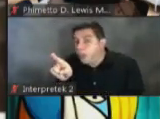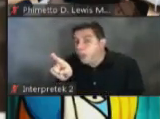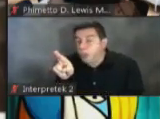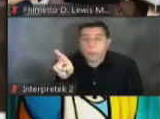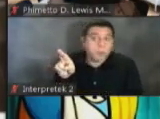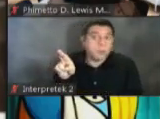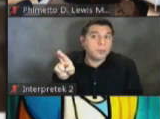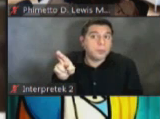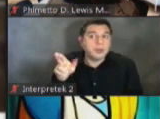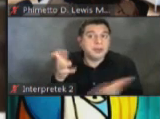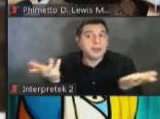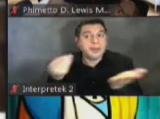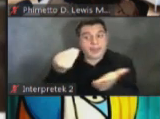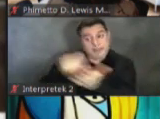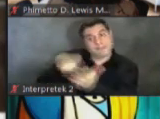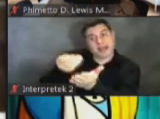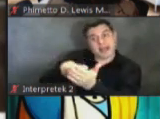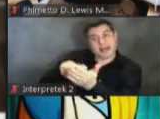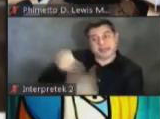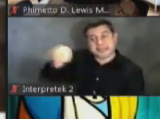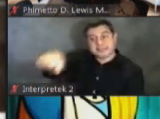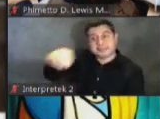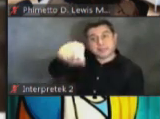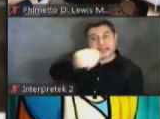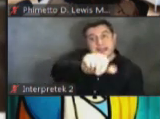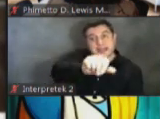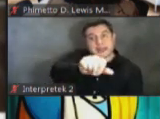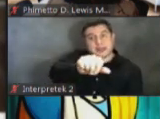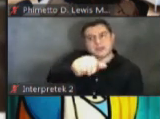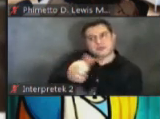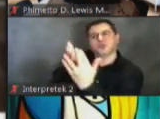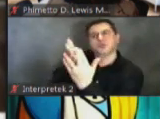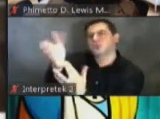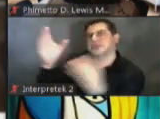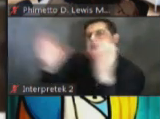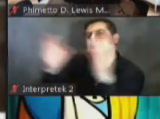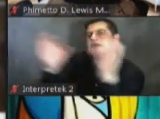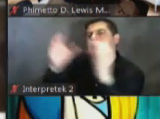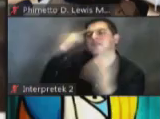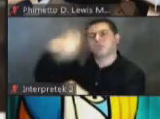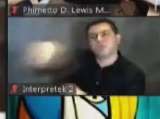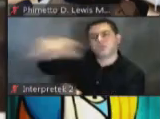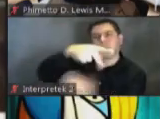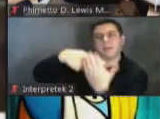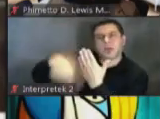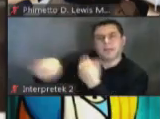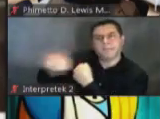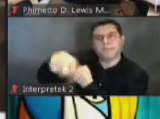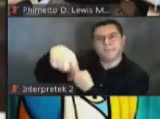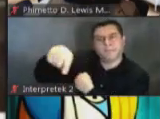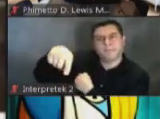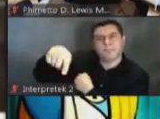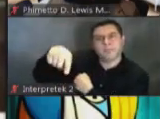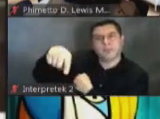certificates for going to these programs, to take and move it forward. And so I ask